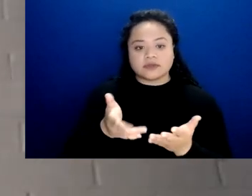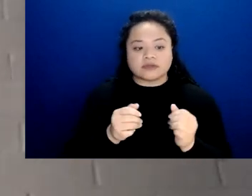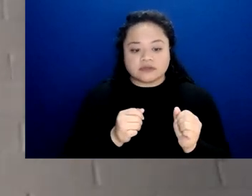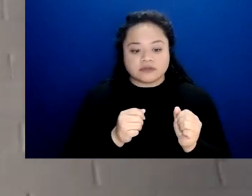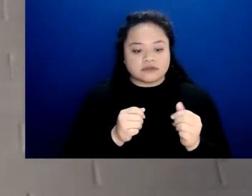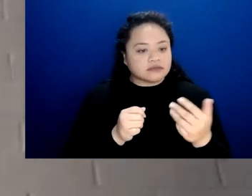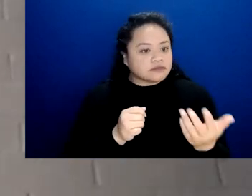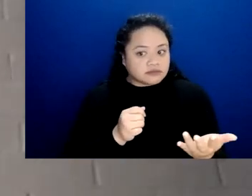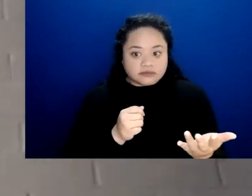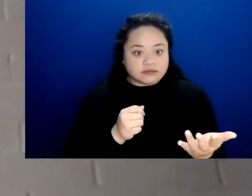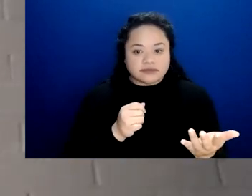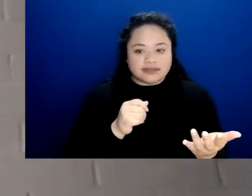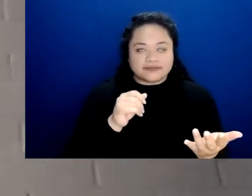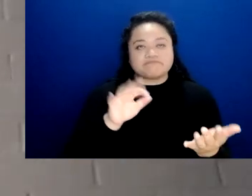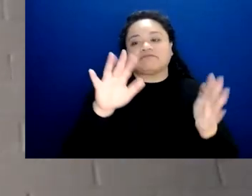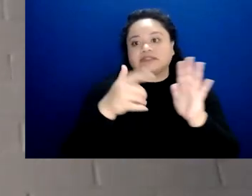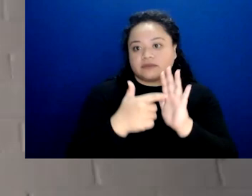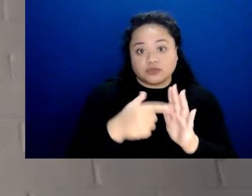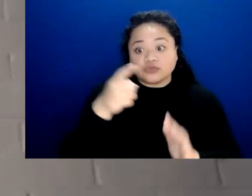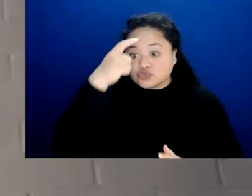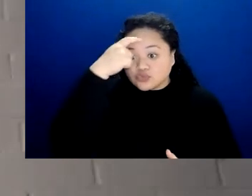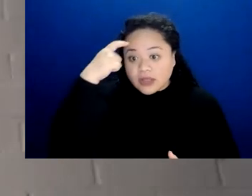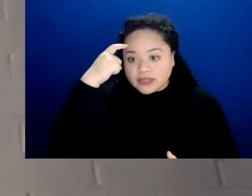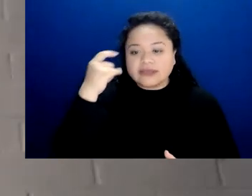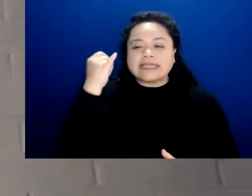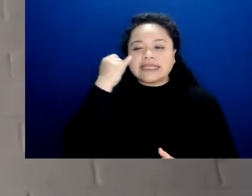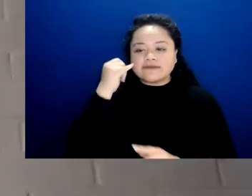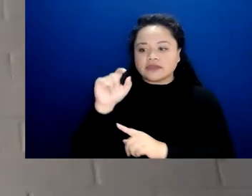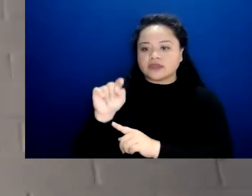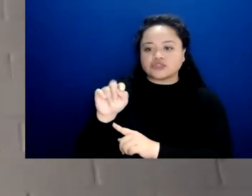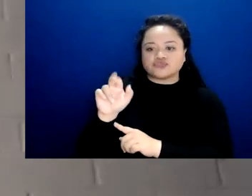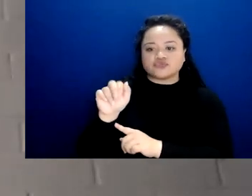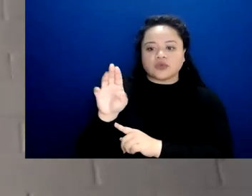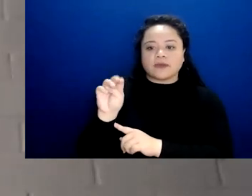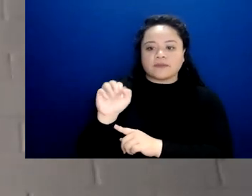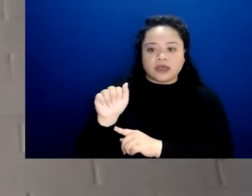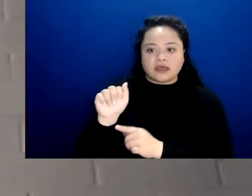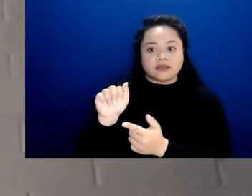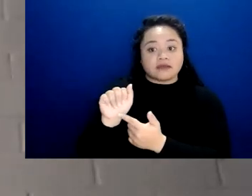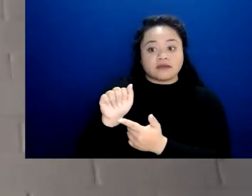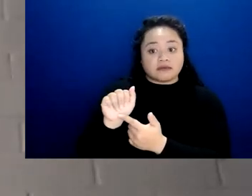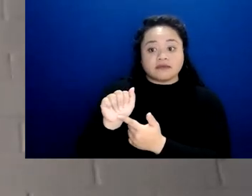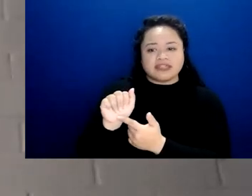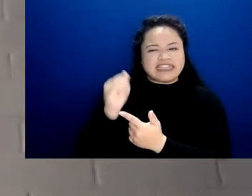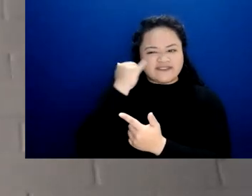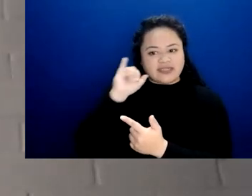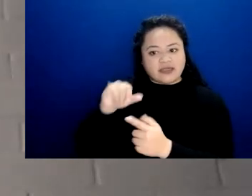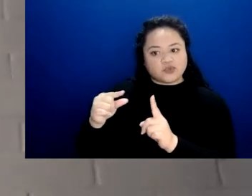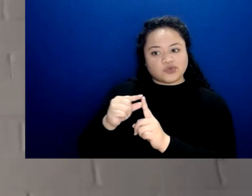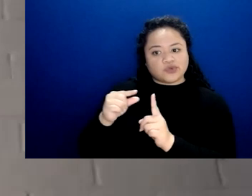then how are trauma, if you ask the word trauma to the average man, this is how, you